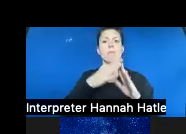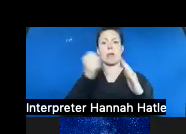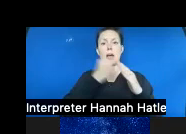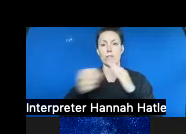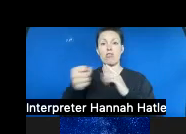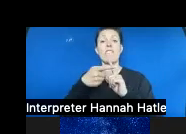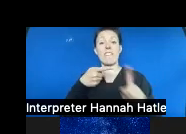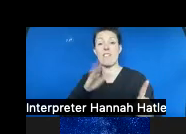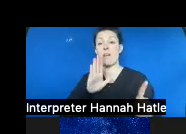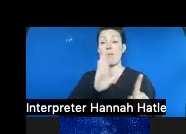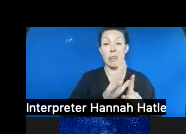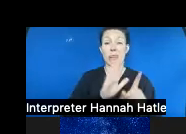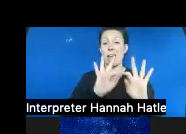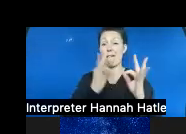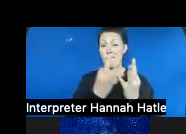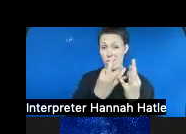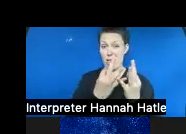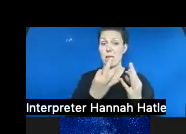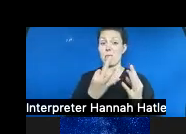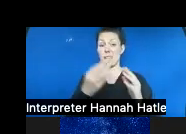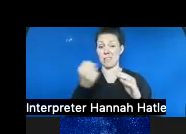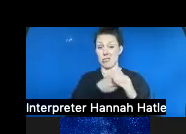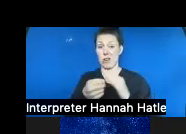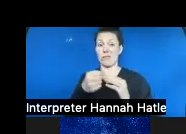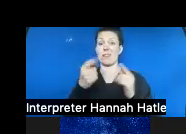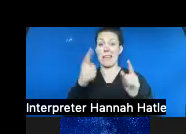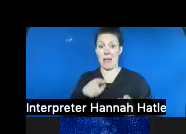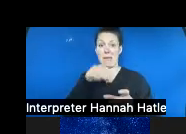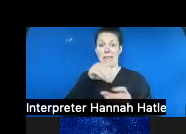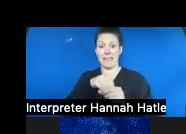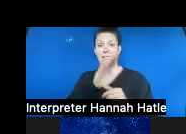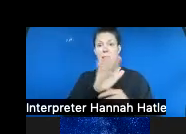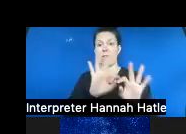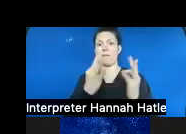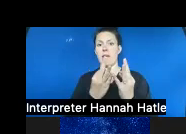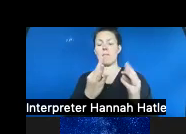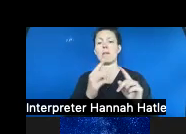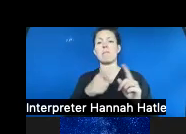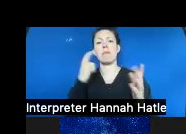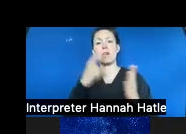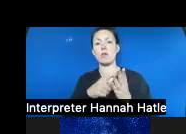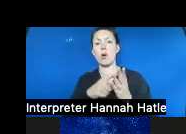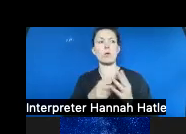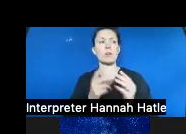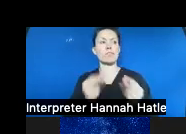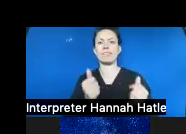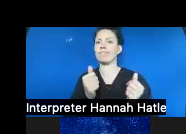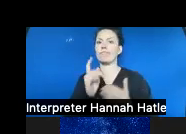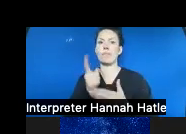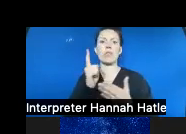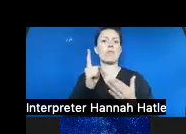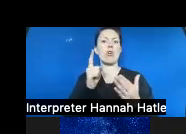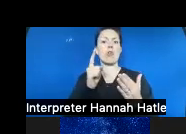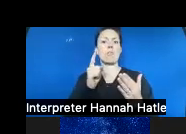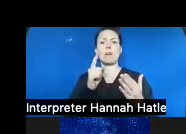family, because it was a cyclical thing across generations. And they noticed that as soon as a youth would be in school,